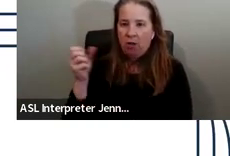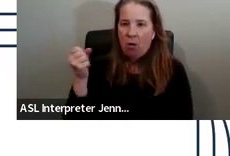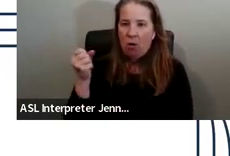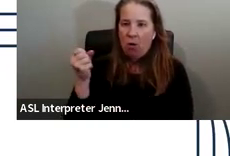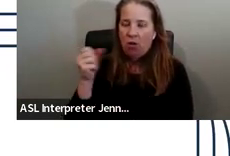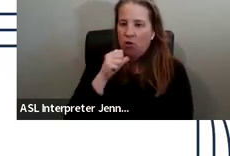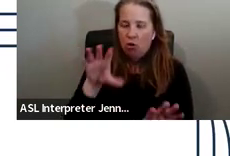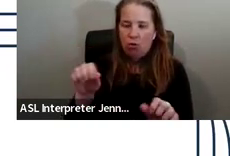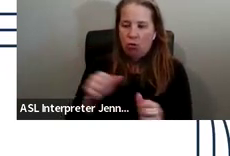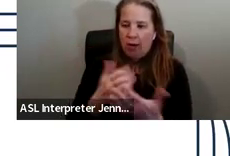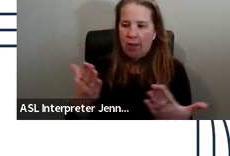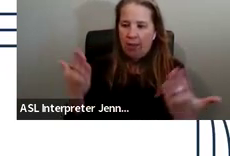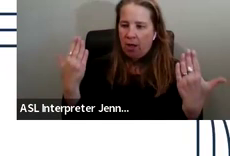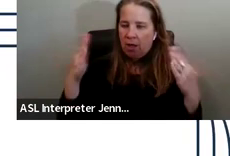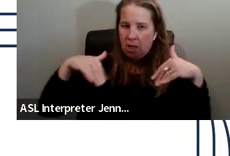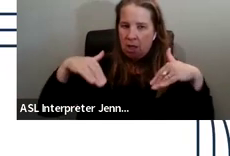do anything yet.